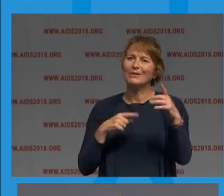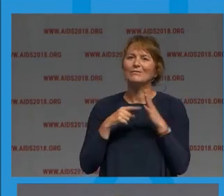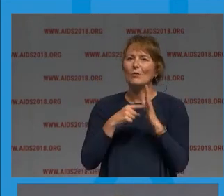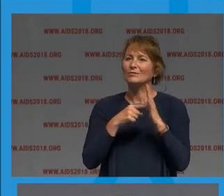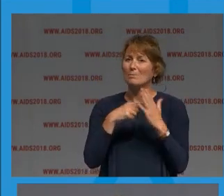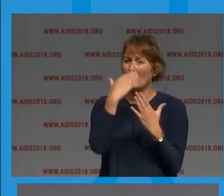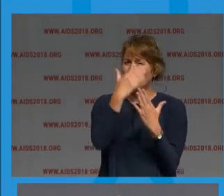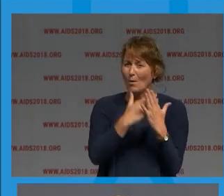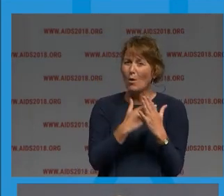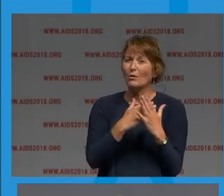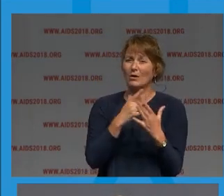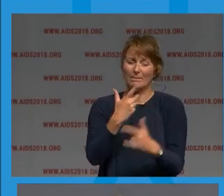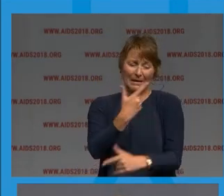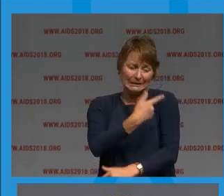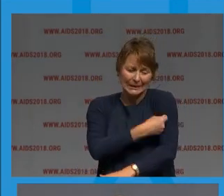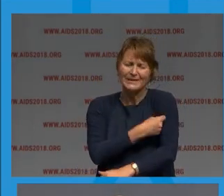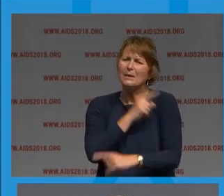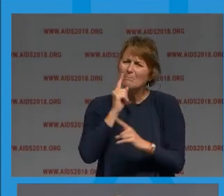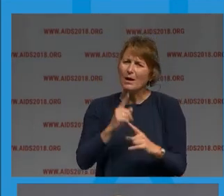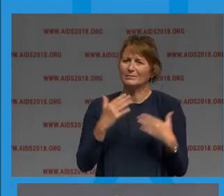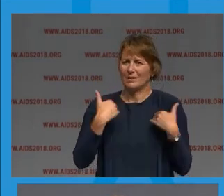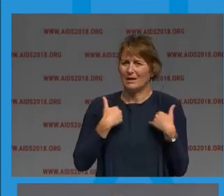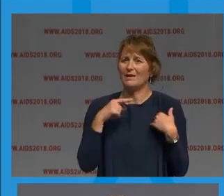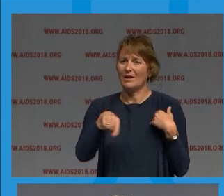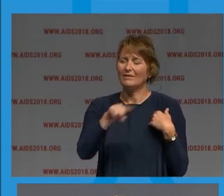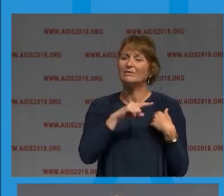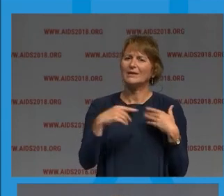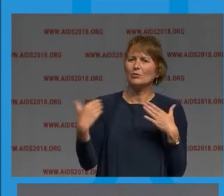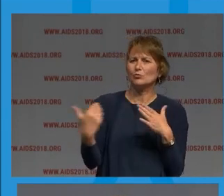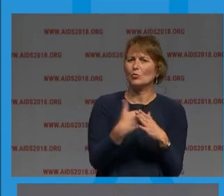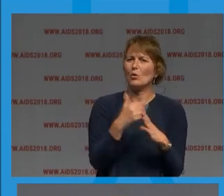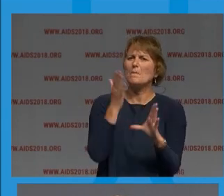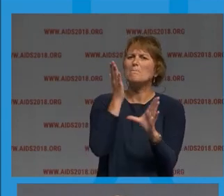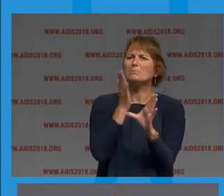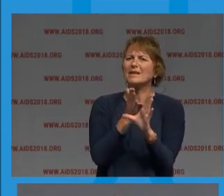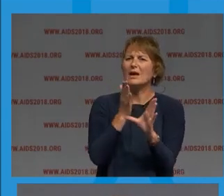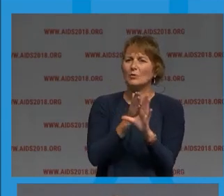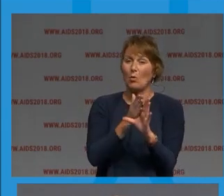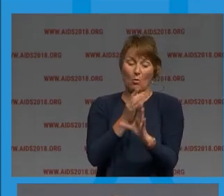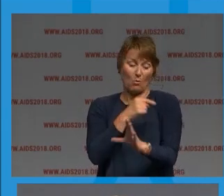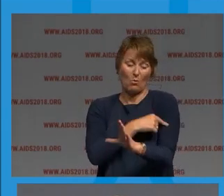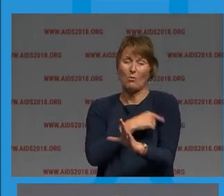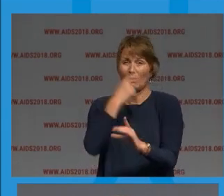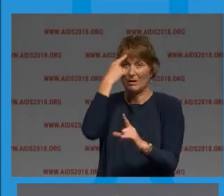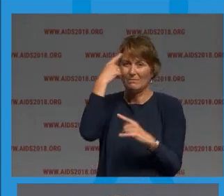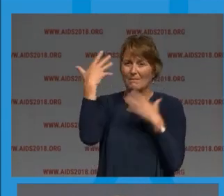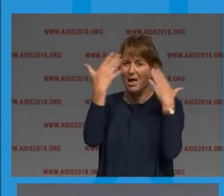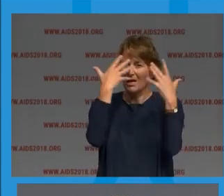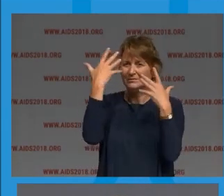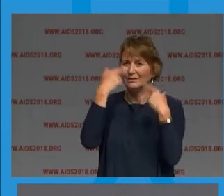syringes program are relevant for new psychoactive substances, but the number of